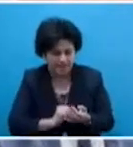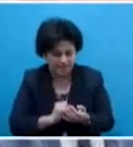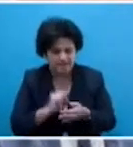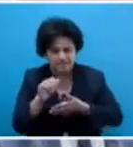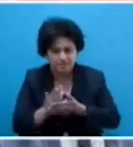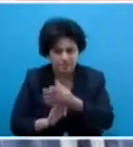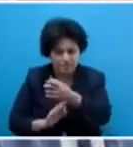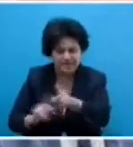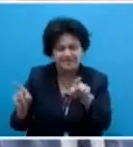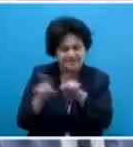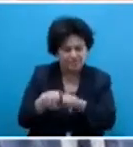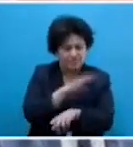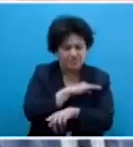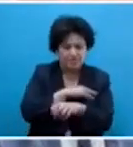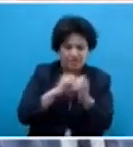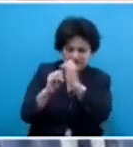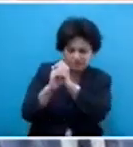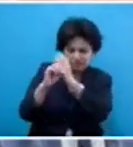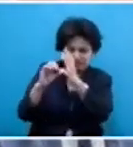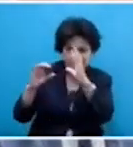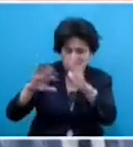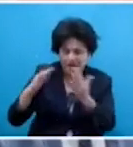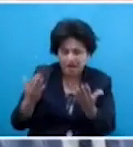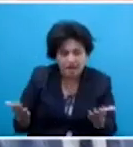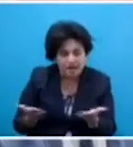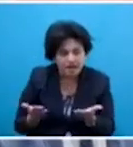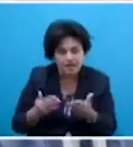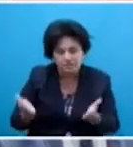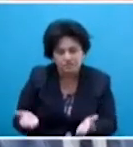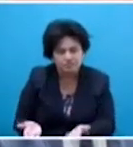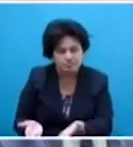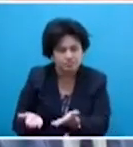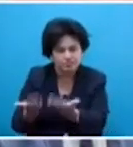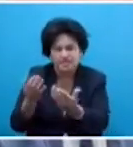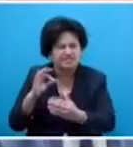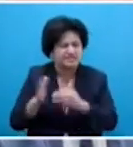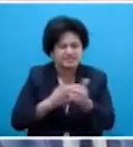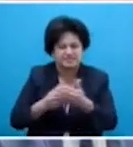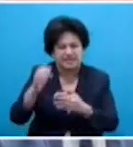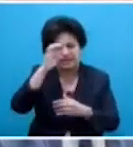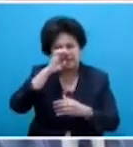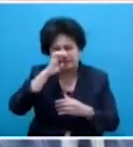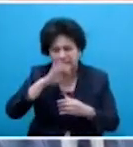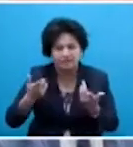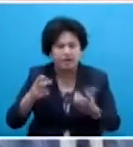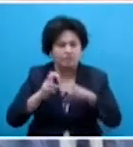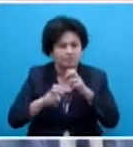vision. The nation could not keep sustaining a culture of ethnic divisions coupled with